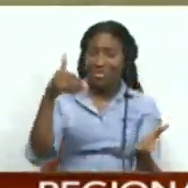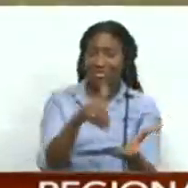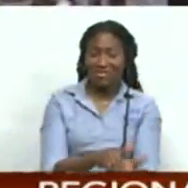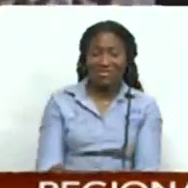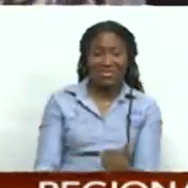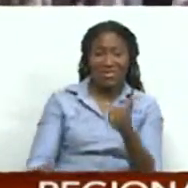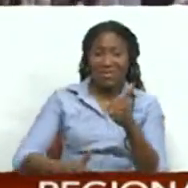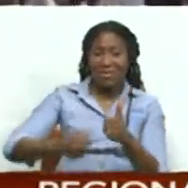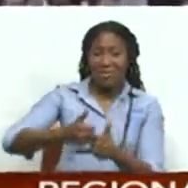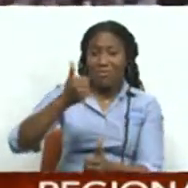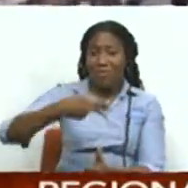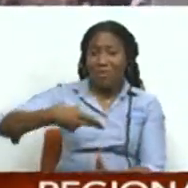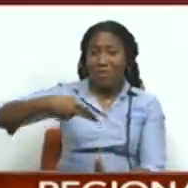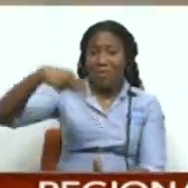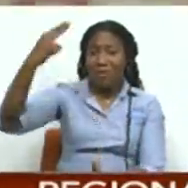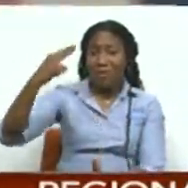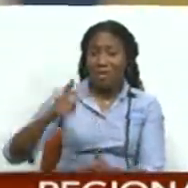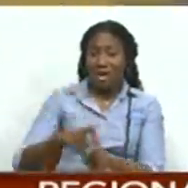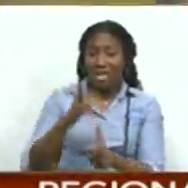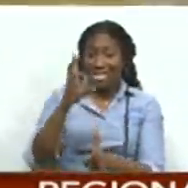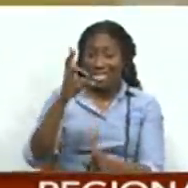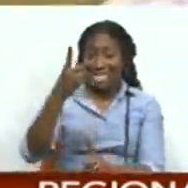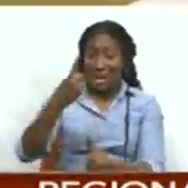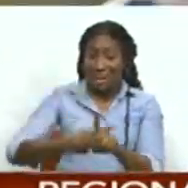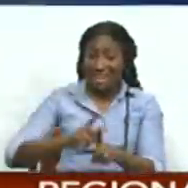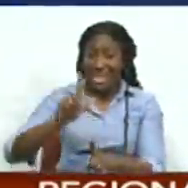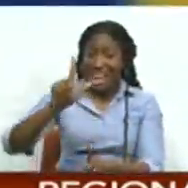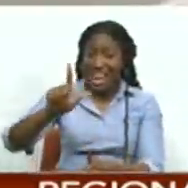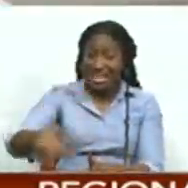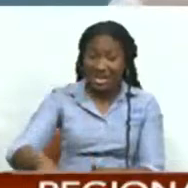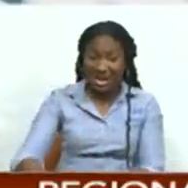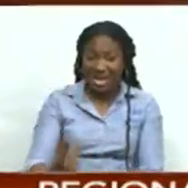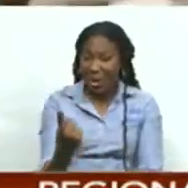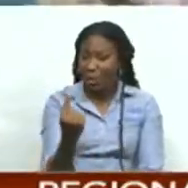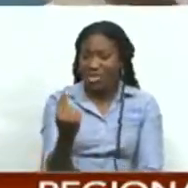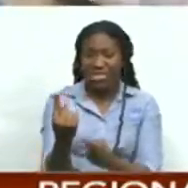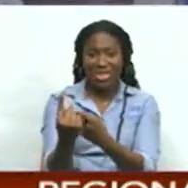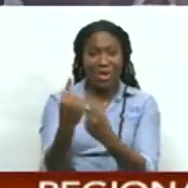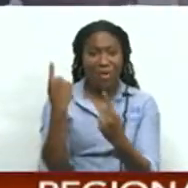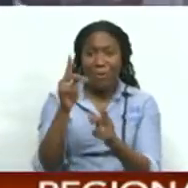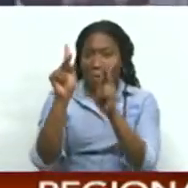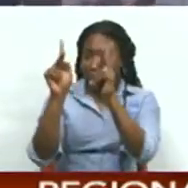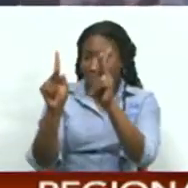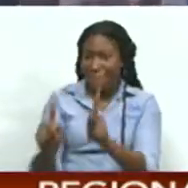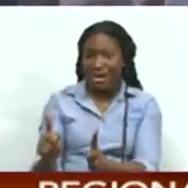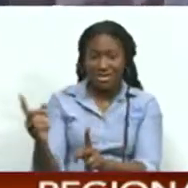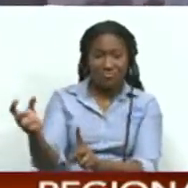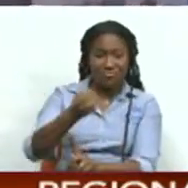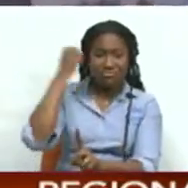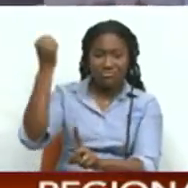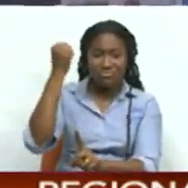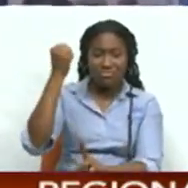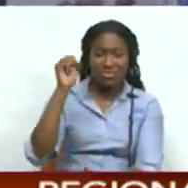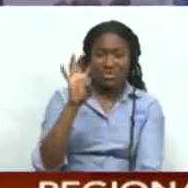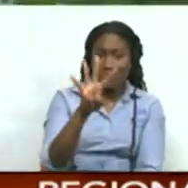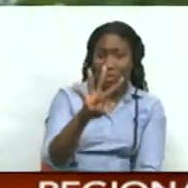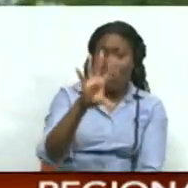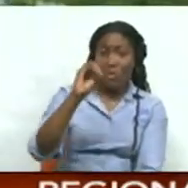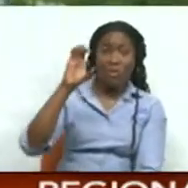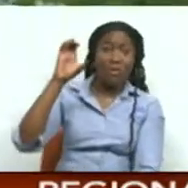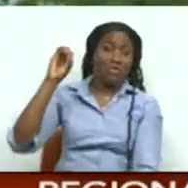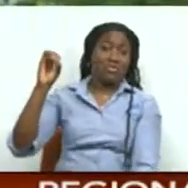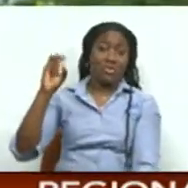But a mere 6 months later, Lara became the only person to hold this crown jewel of batsmanship twice, visiting